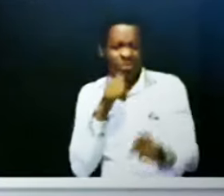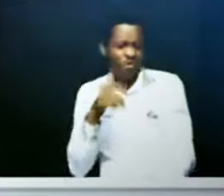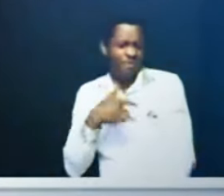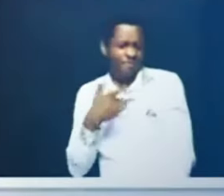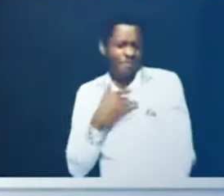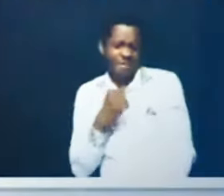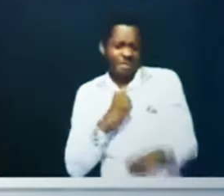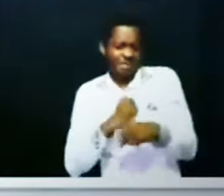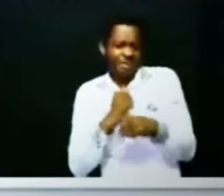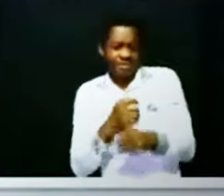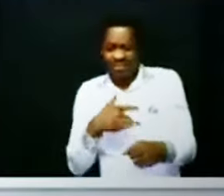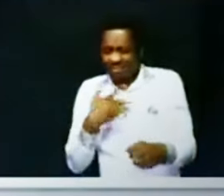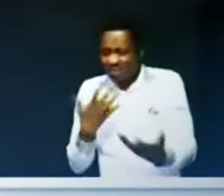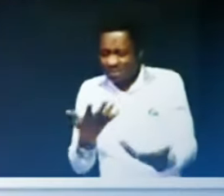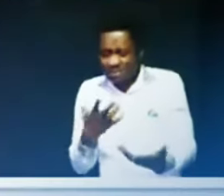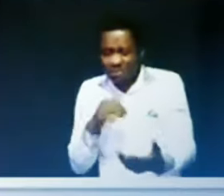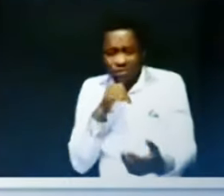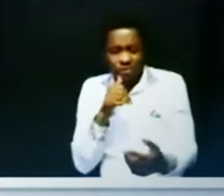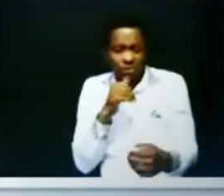And